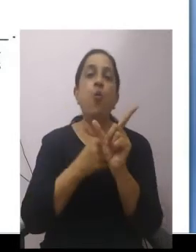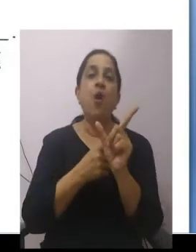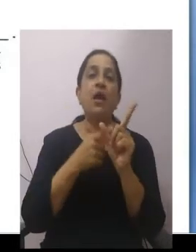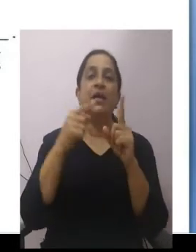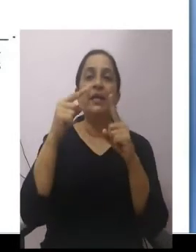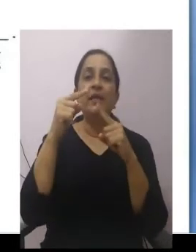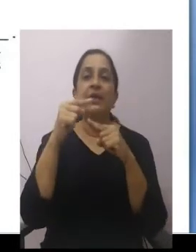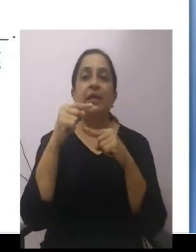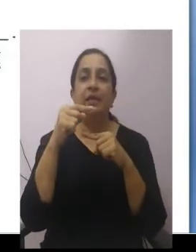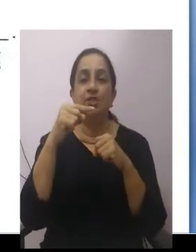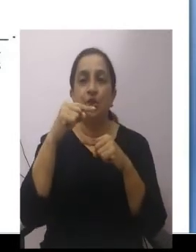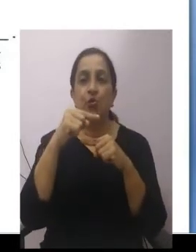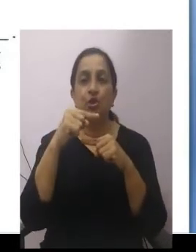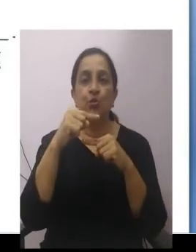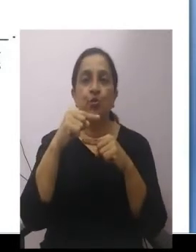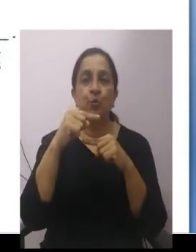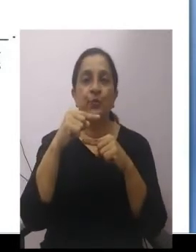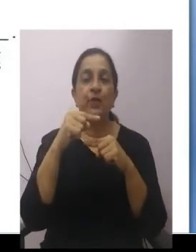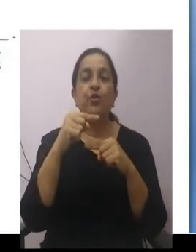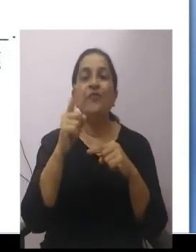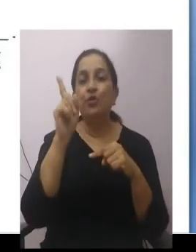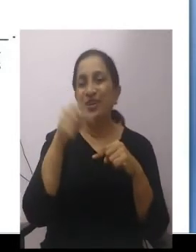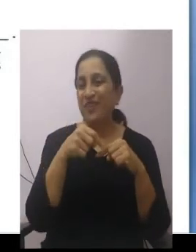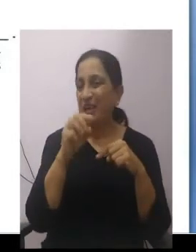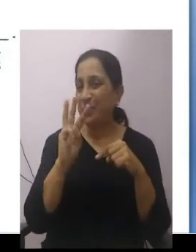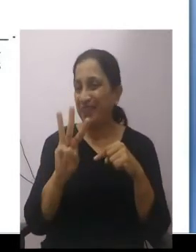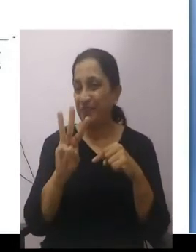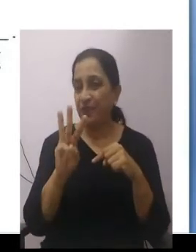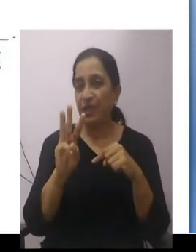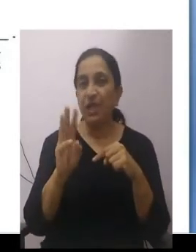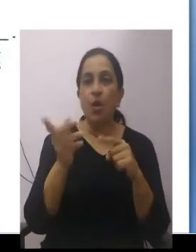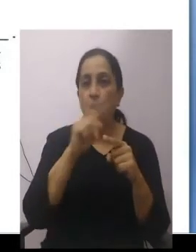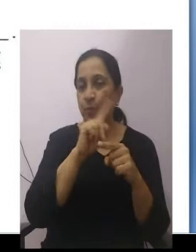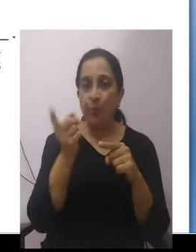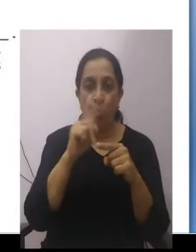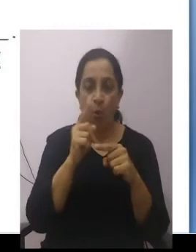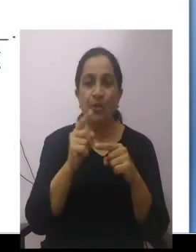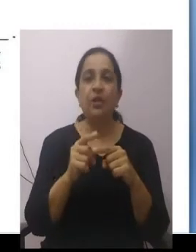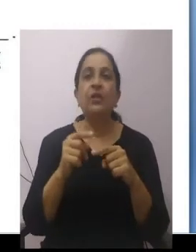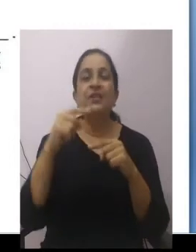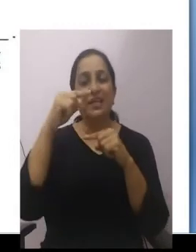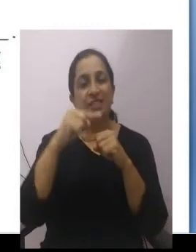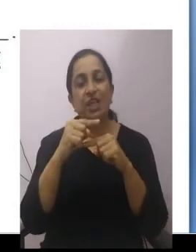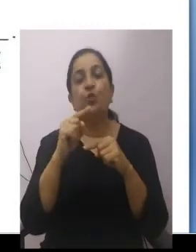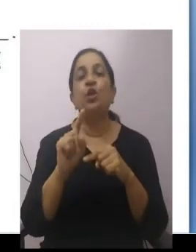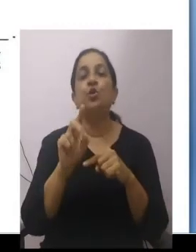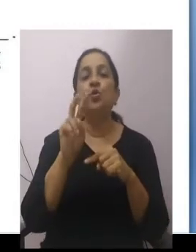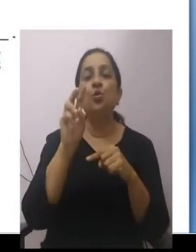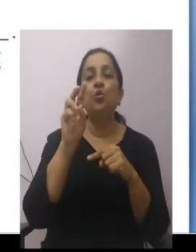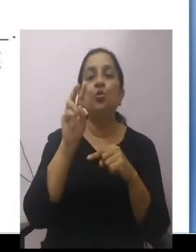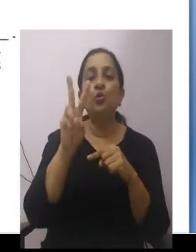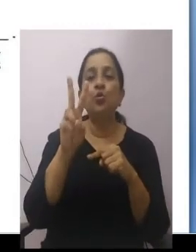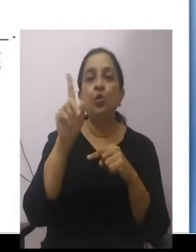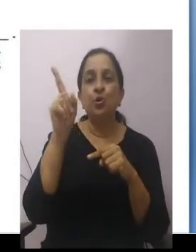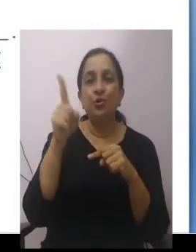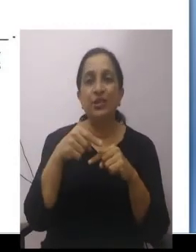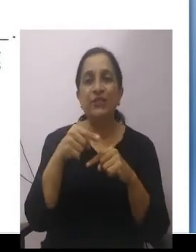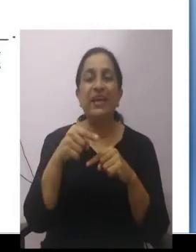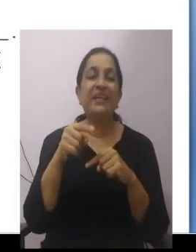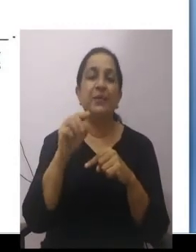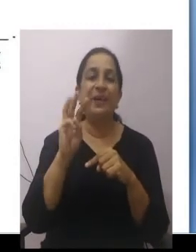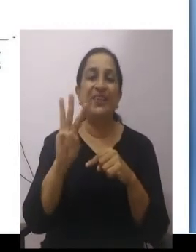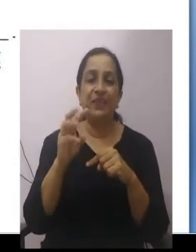to 3, you divide everywhere, that is equal to minus 2 by